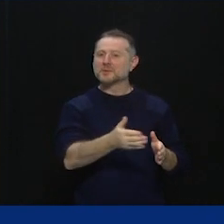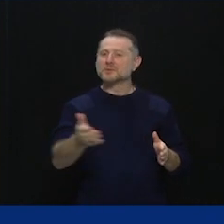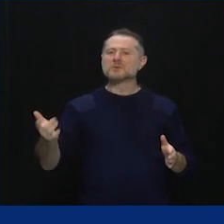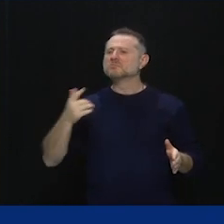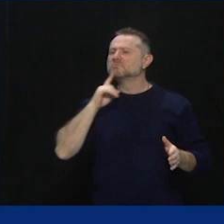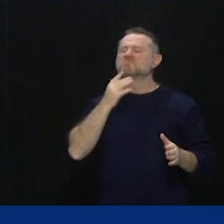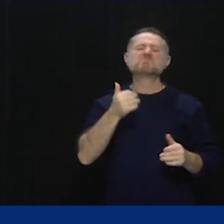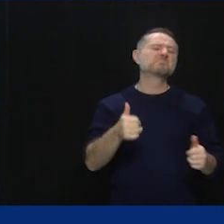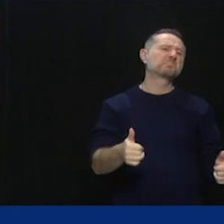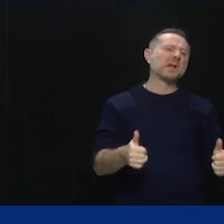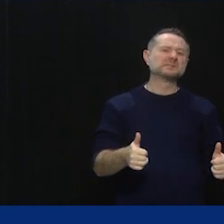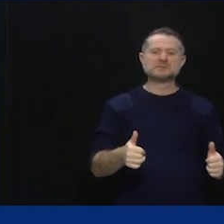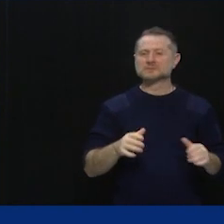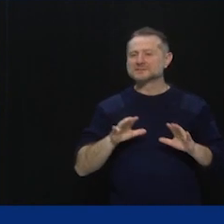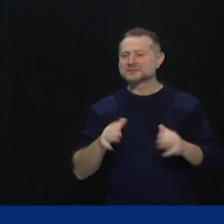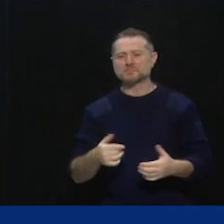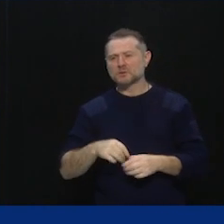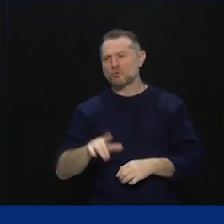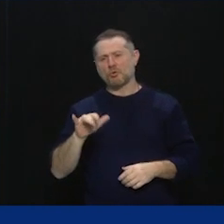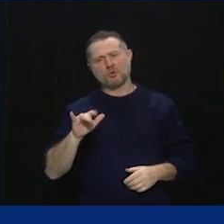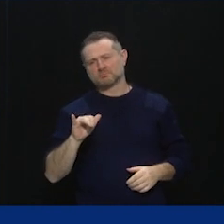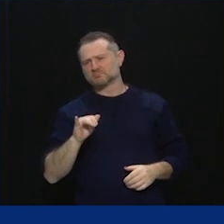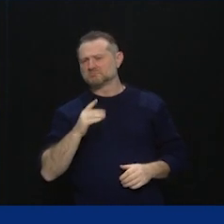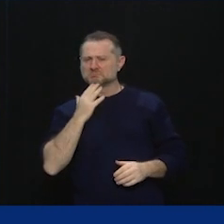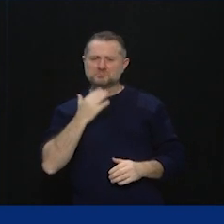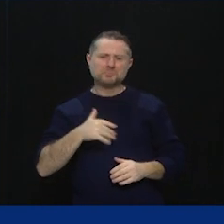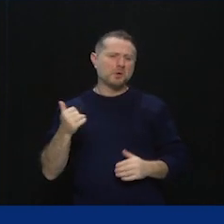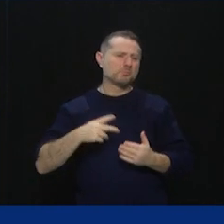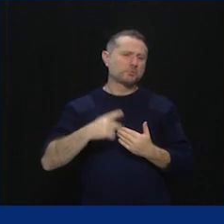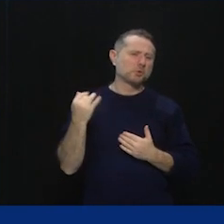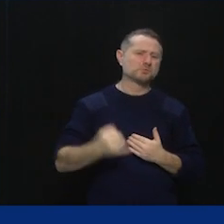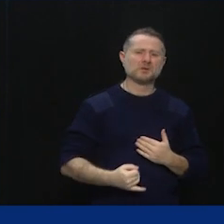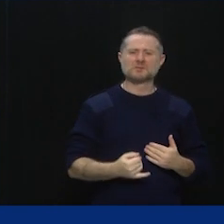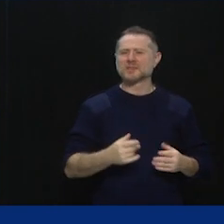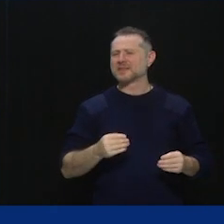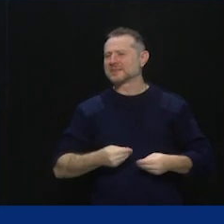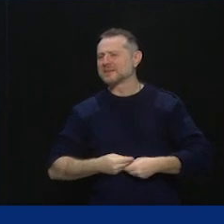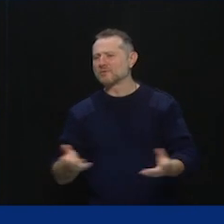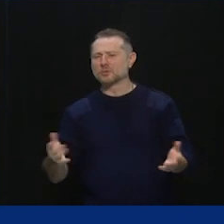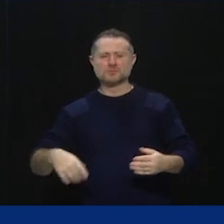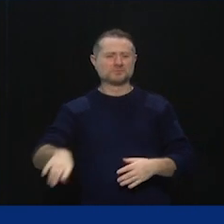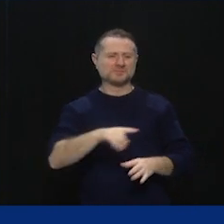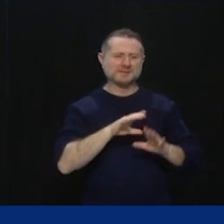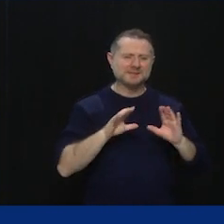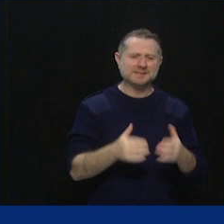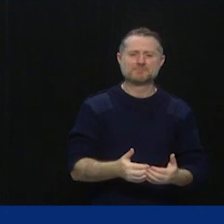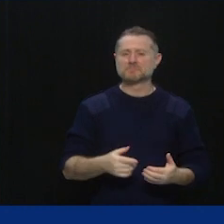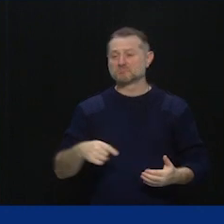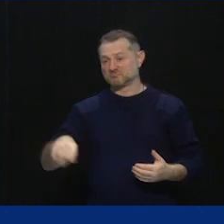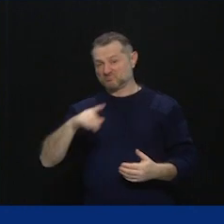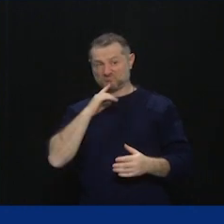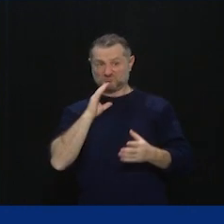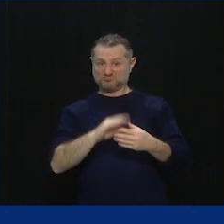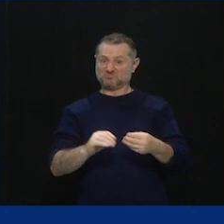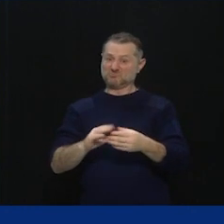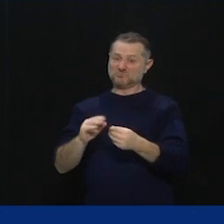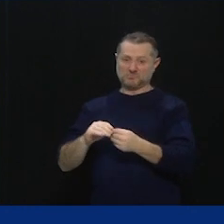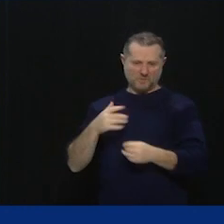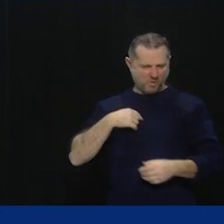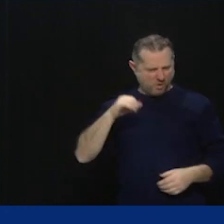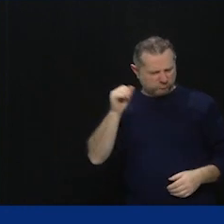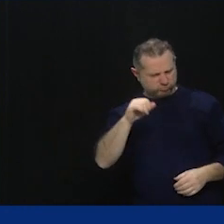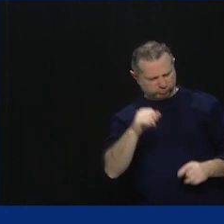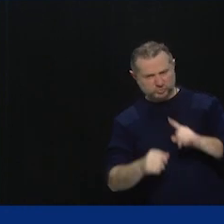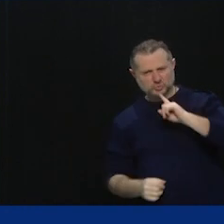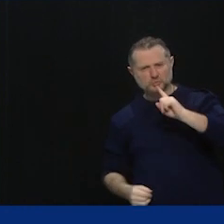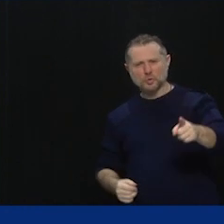best project delivery team on Long Island. We've been super lucky that these people have said, yeah, Bob and Jim, we'll come work with you.